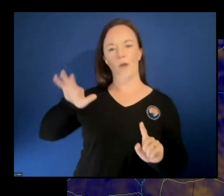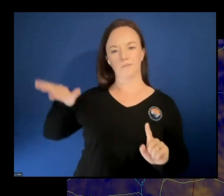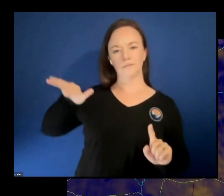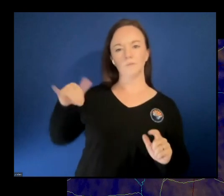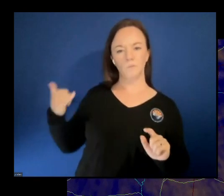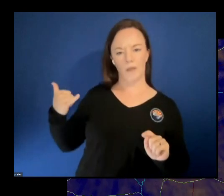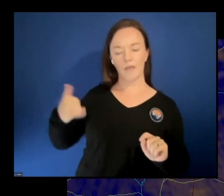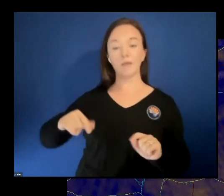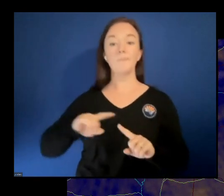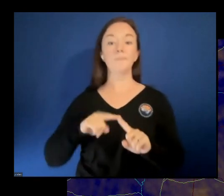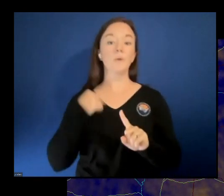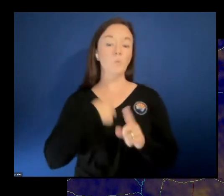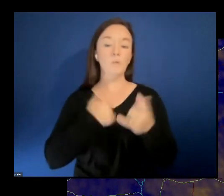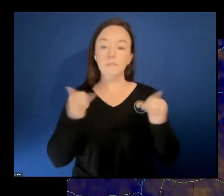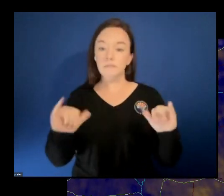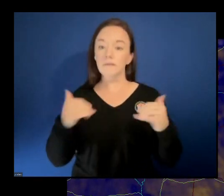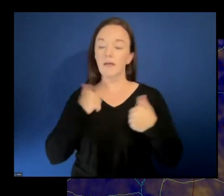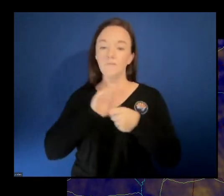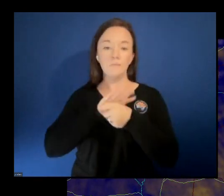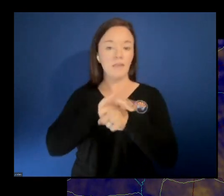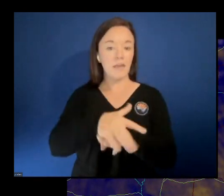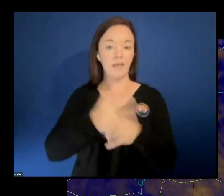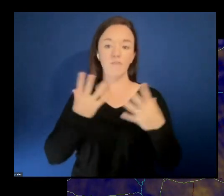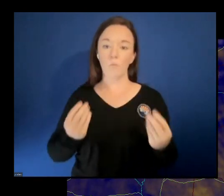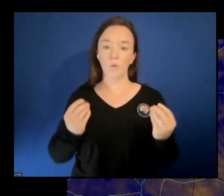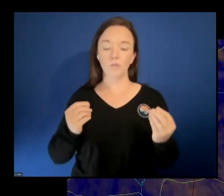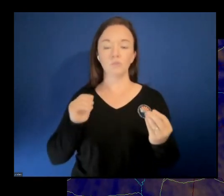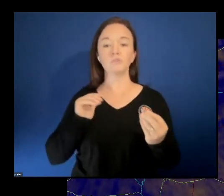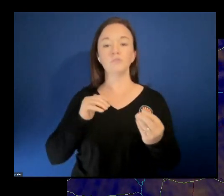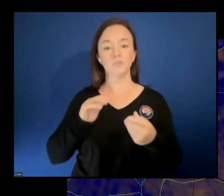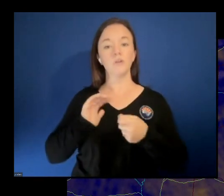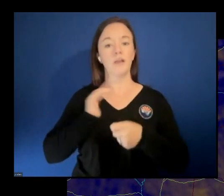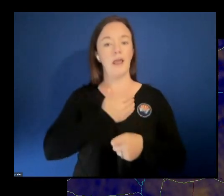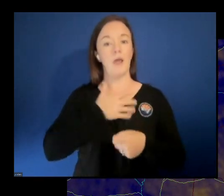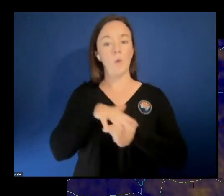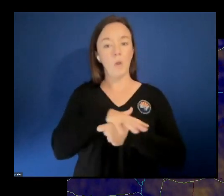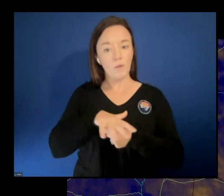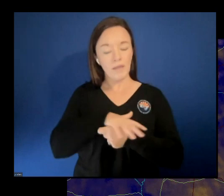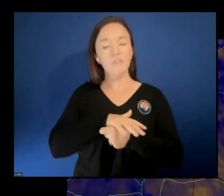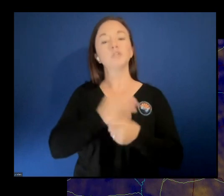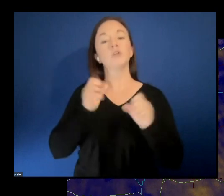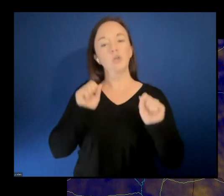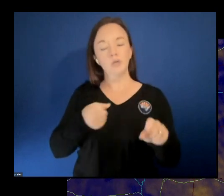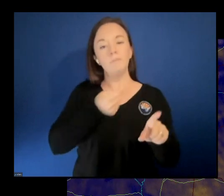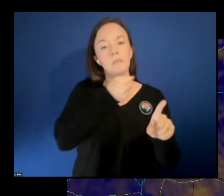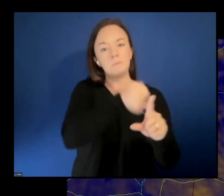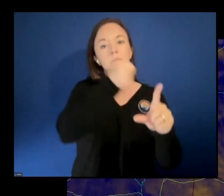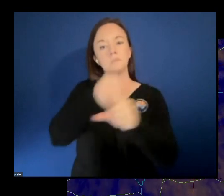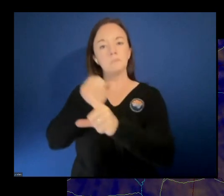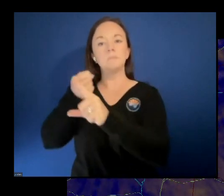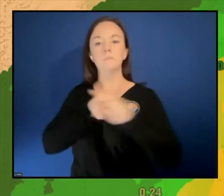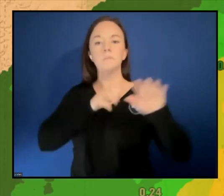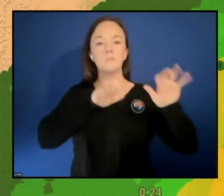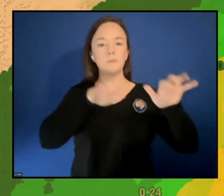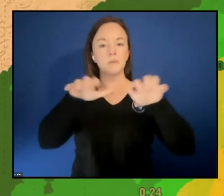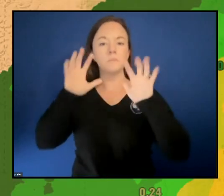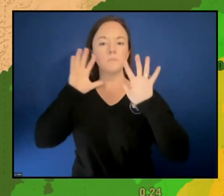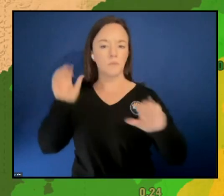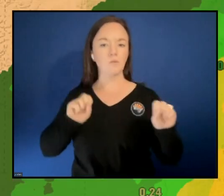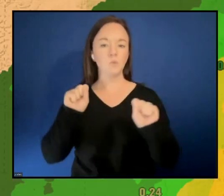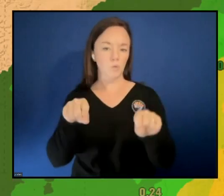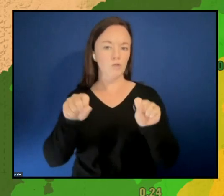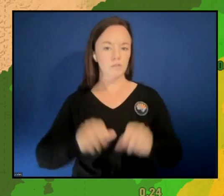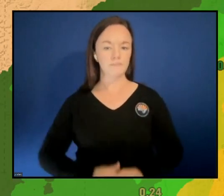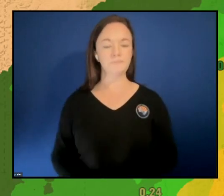we still have plenty of moisture where we're located to generate a few isolated afternoon thunderstorms. Now let's go to the next slide,